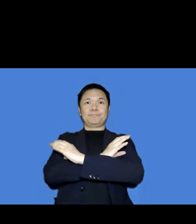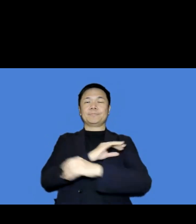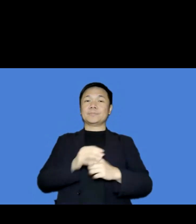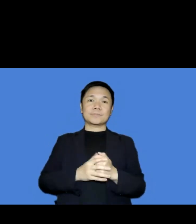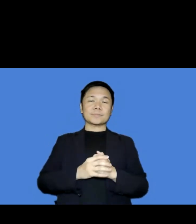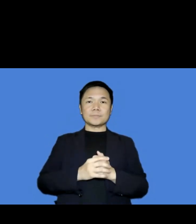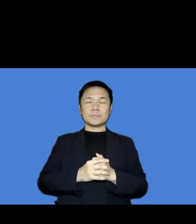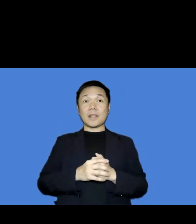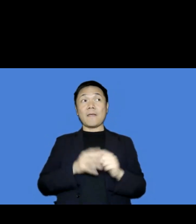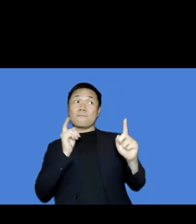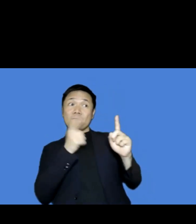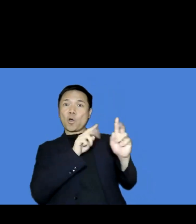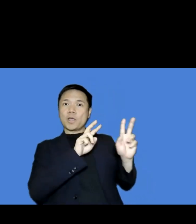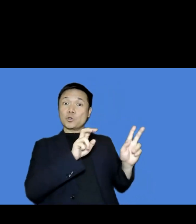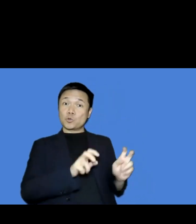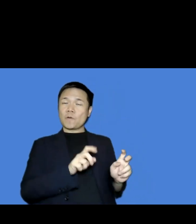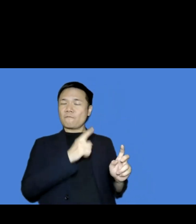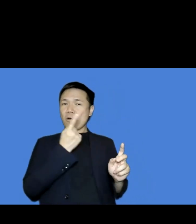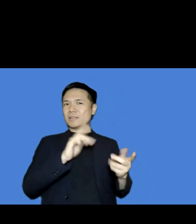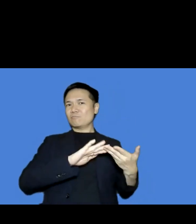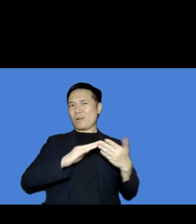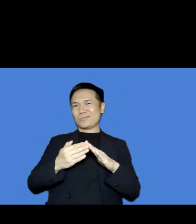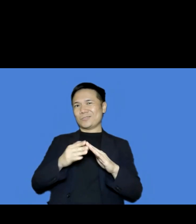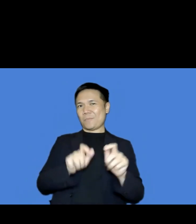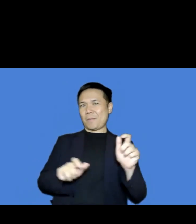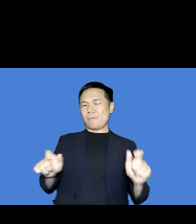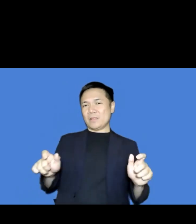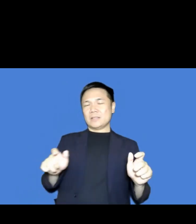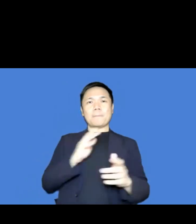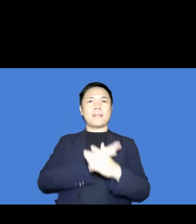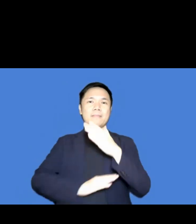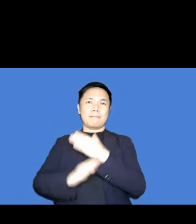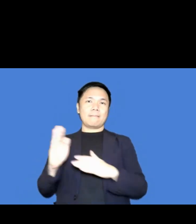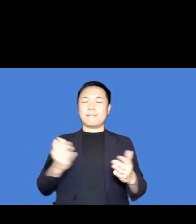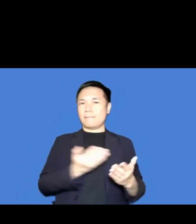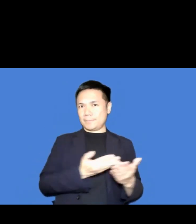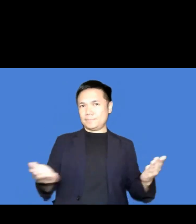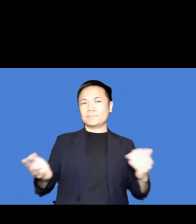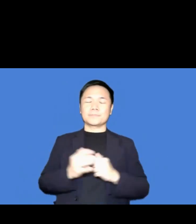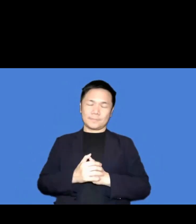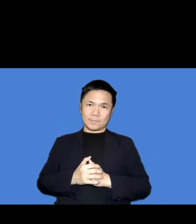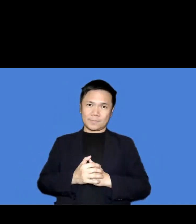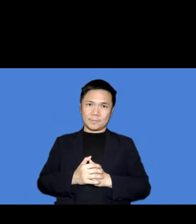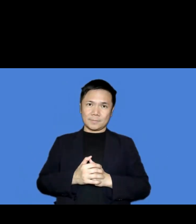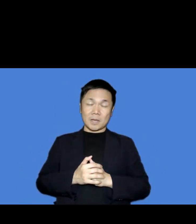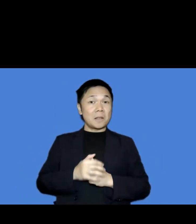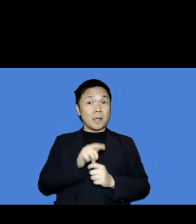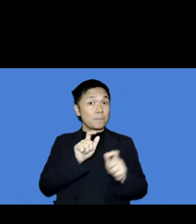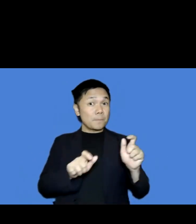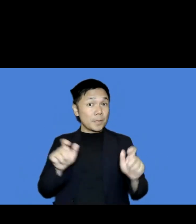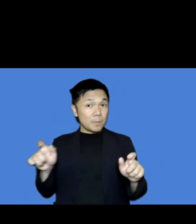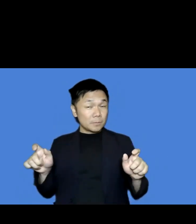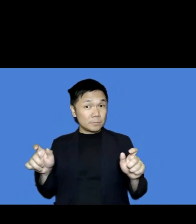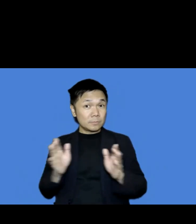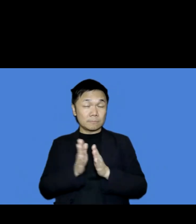forth the issues, the grassroots issues of persons with disability. And not only that they come with